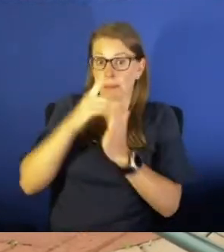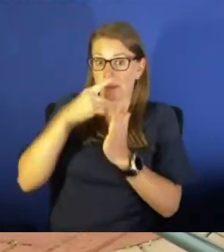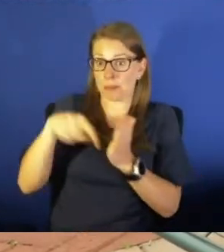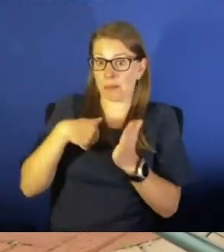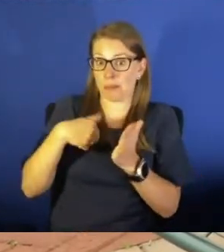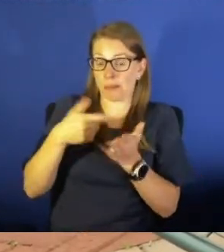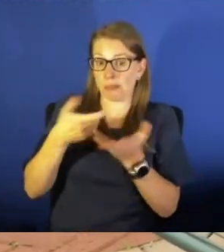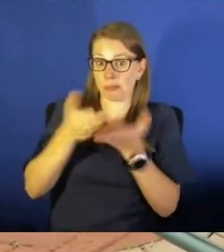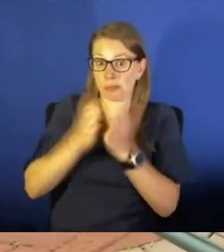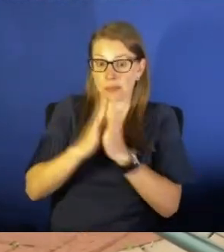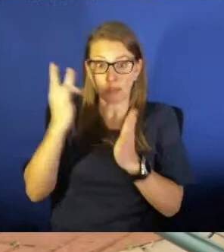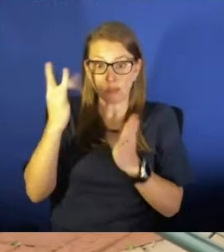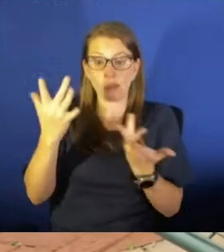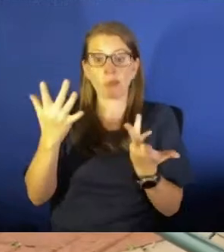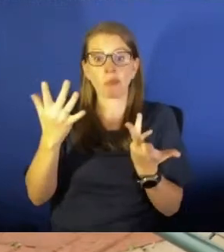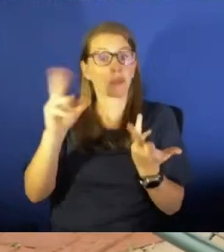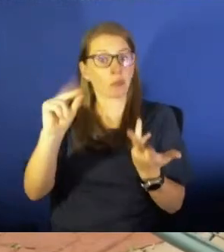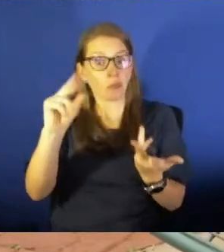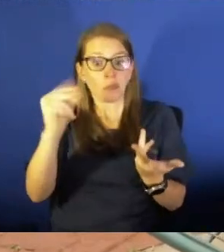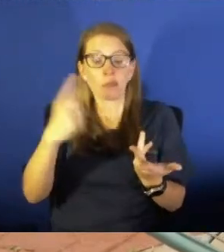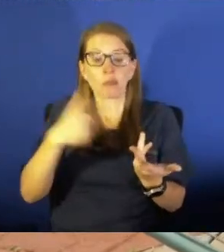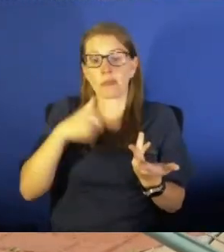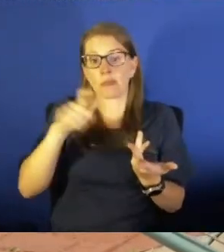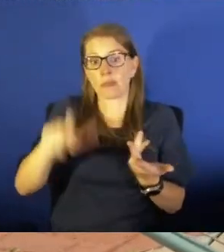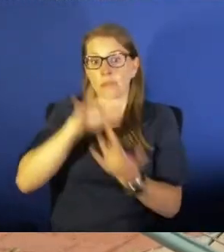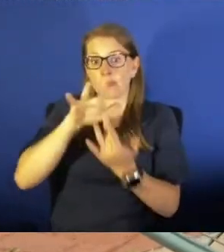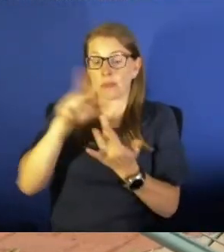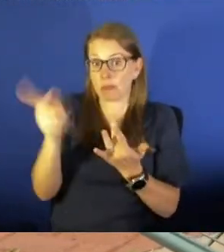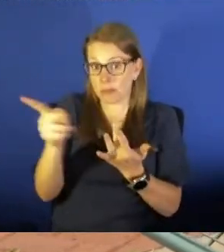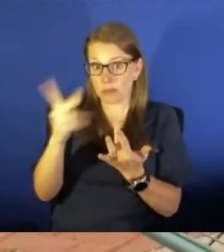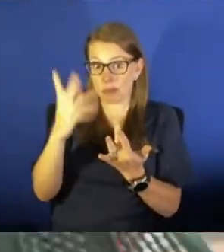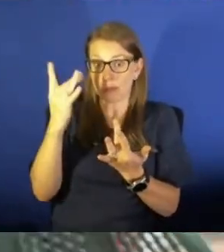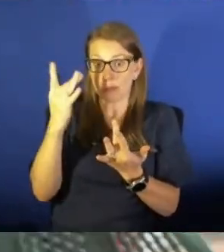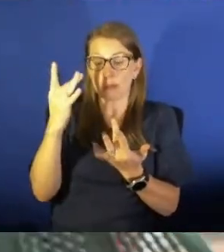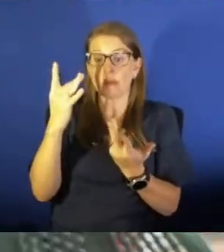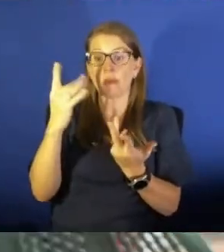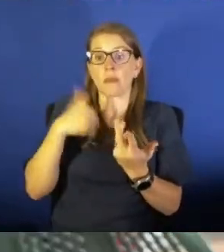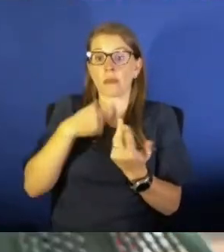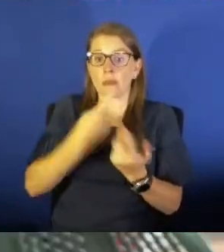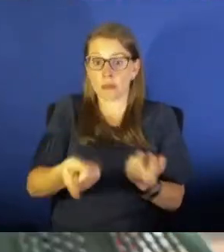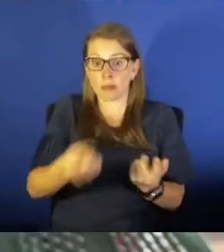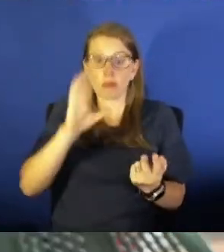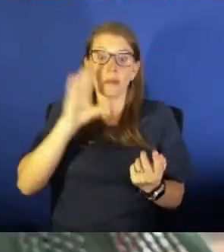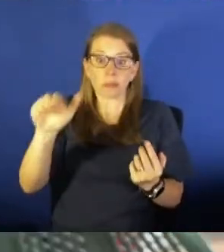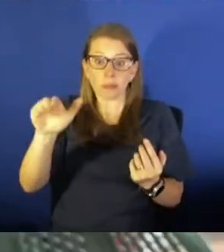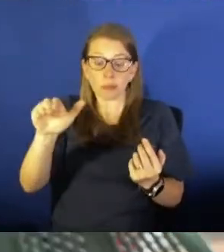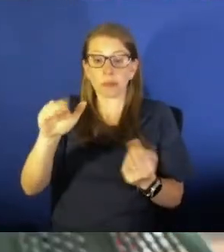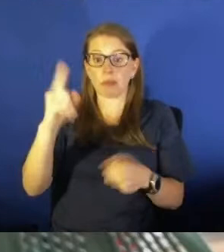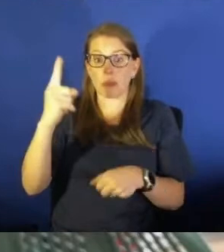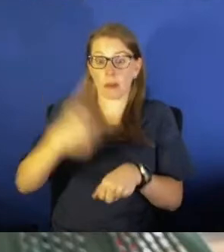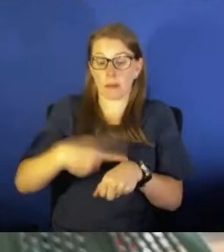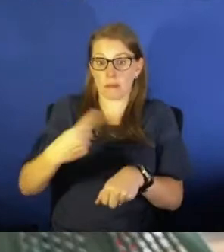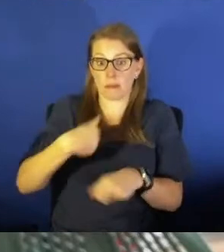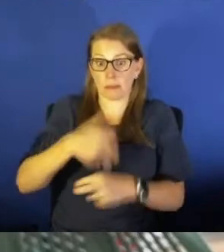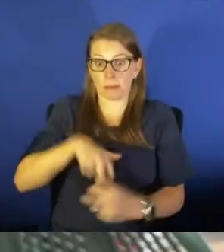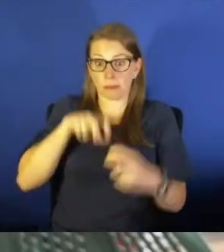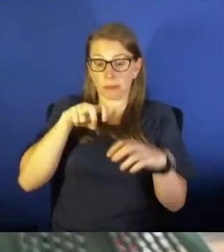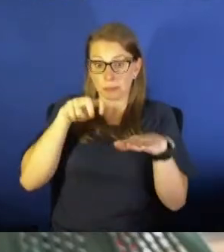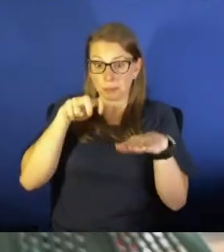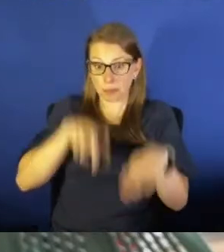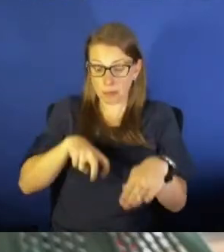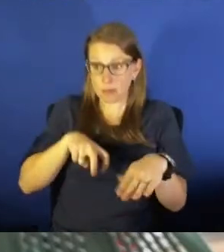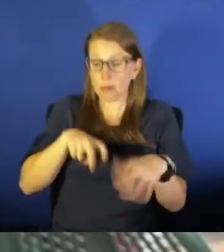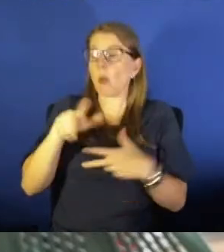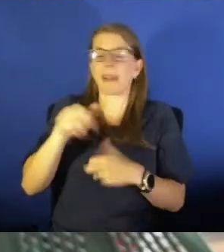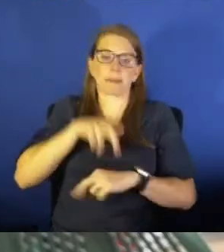And they told us I should contact them so we can go say our final goodbyes. One of the only times I ever sat down outside in the parking lot, and